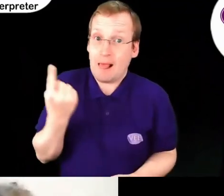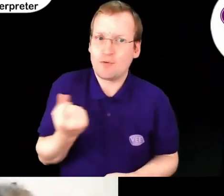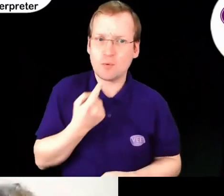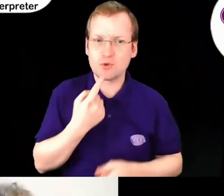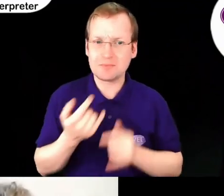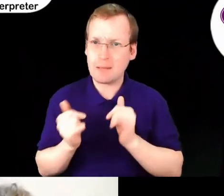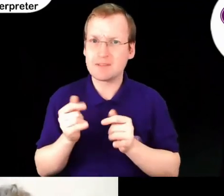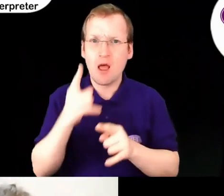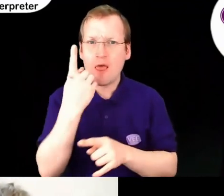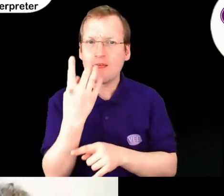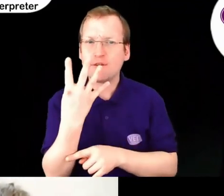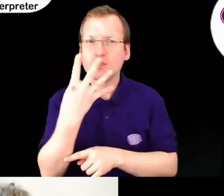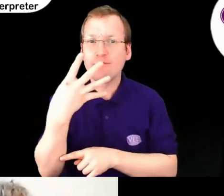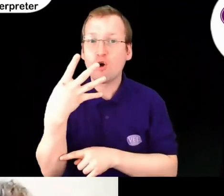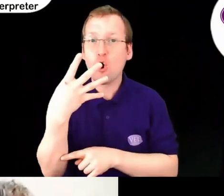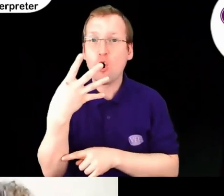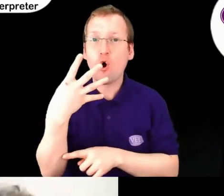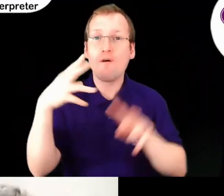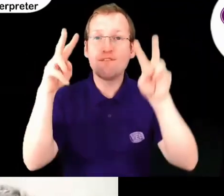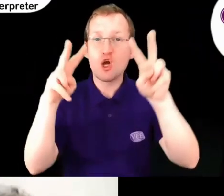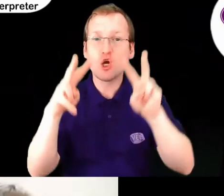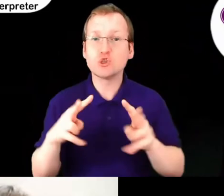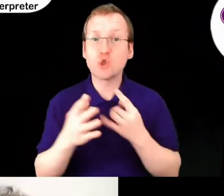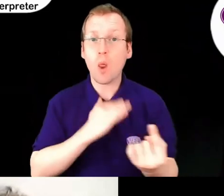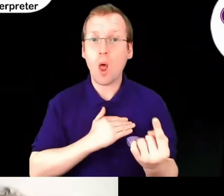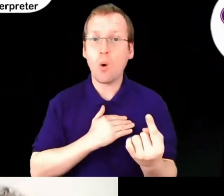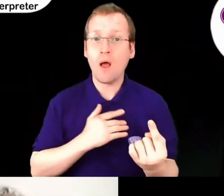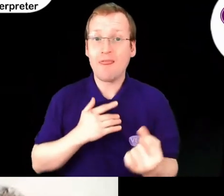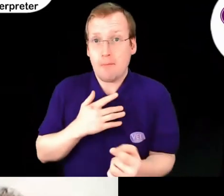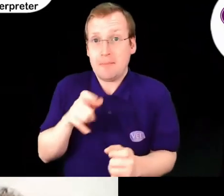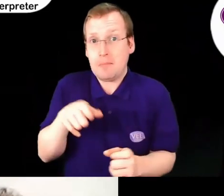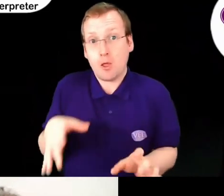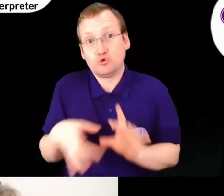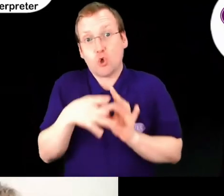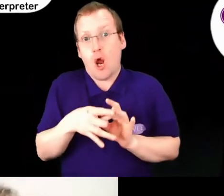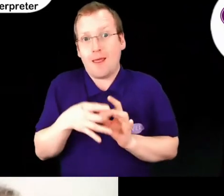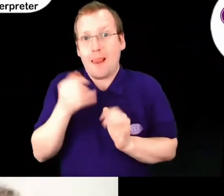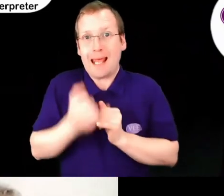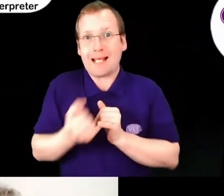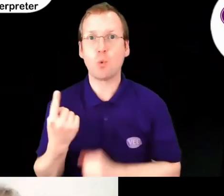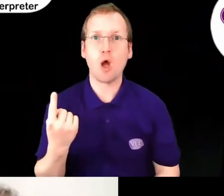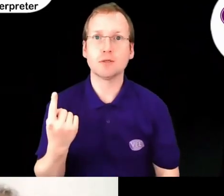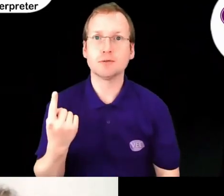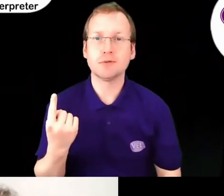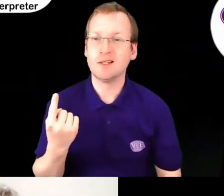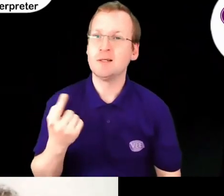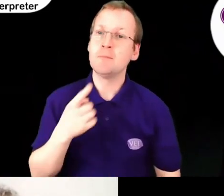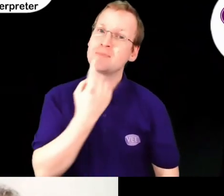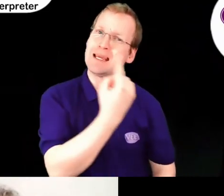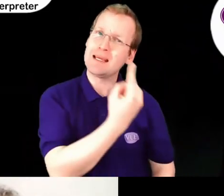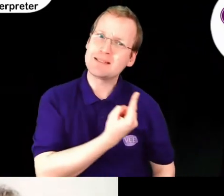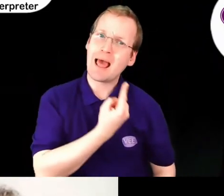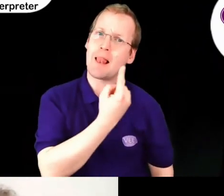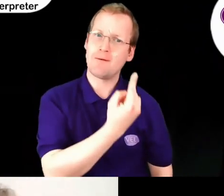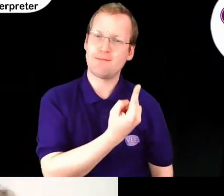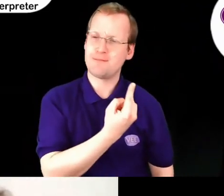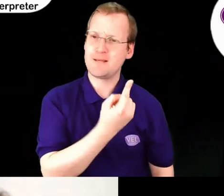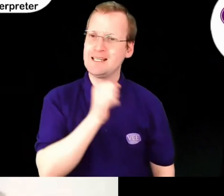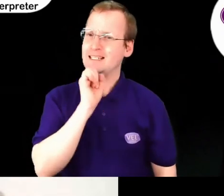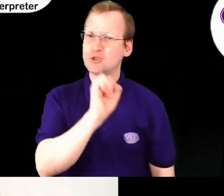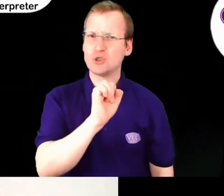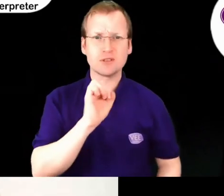he'd sing the first four verses solo, and then everyone would join in the last verse. But when he sang it, he just